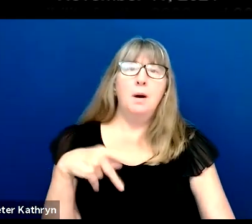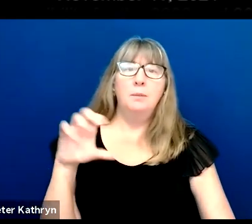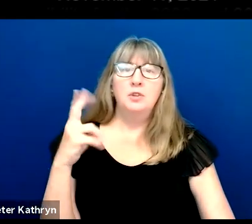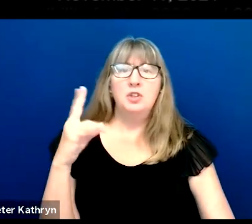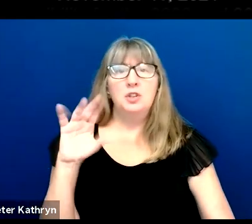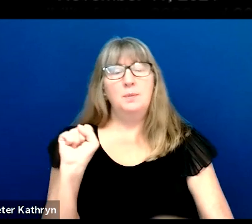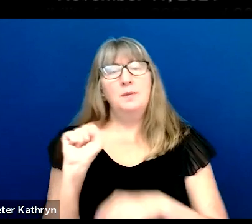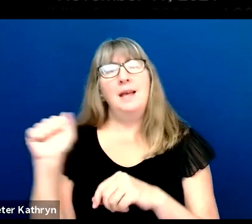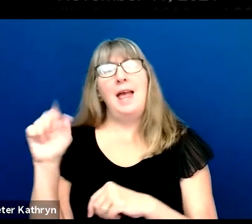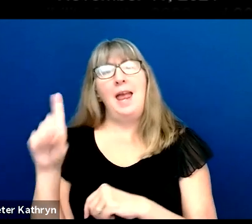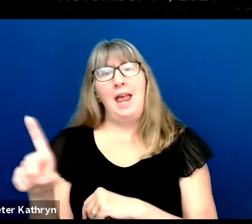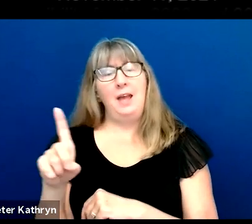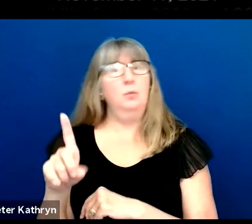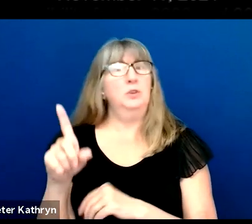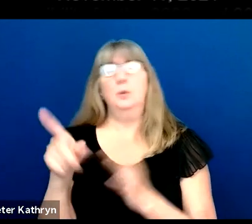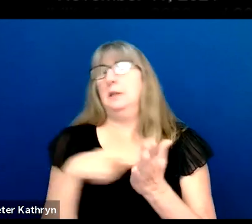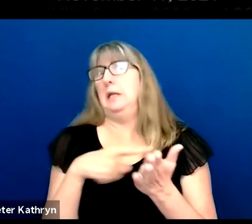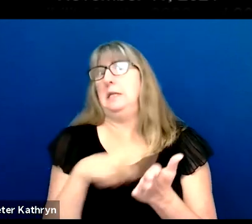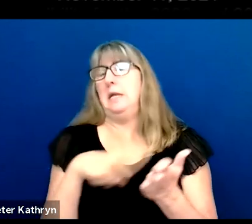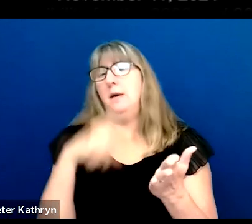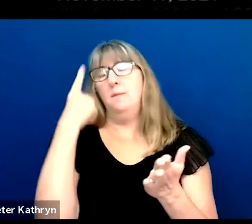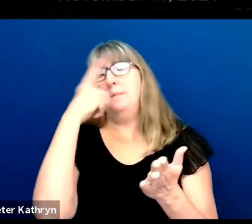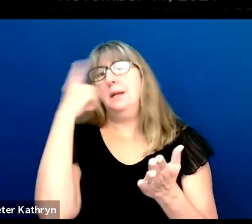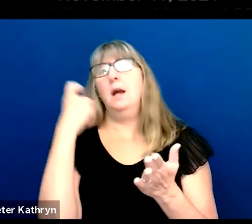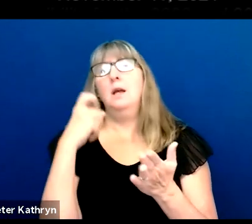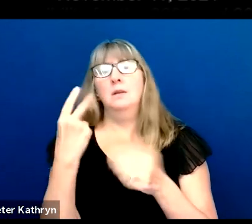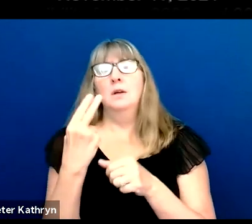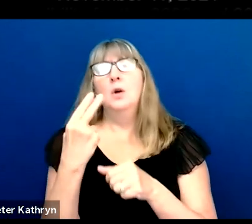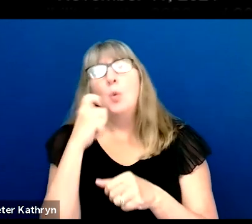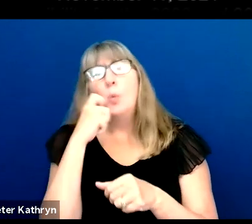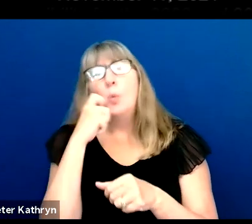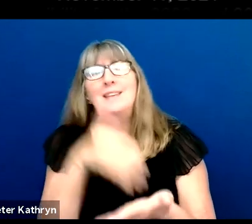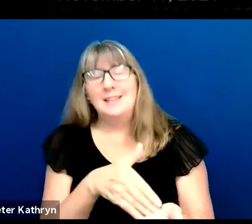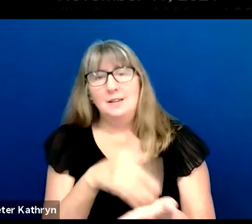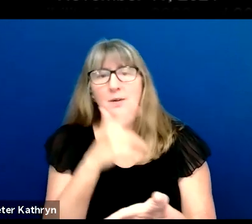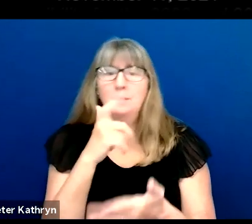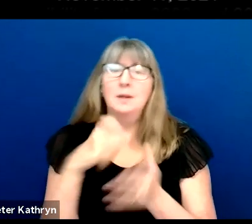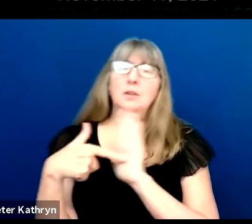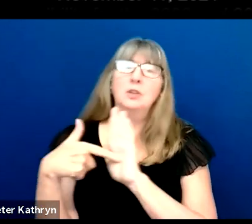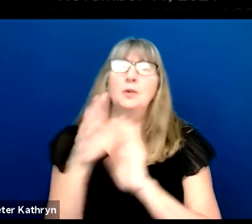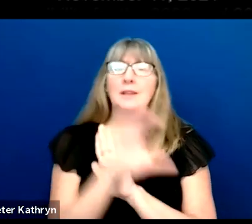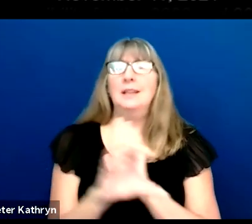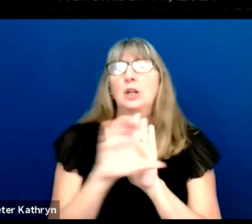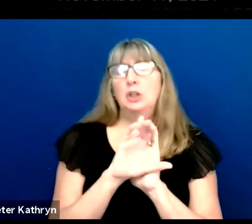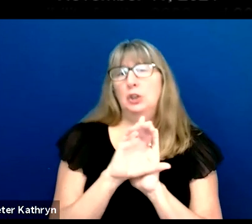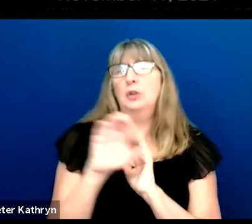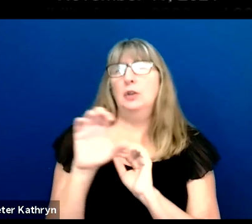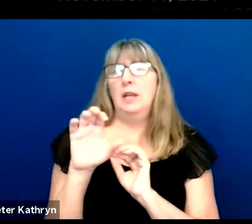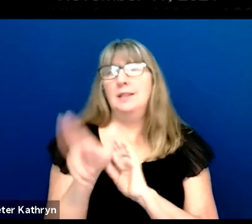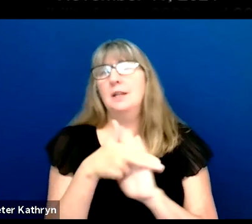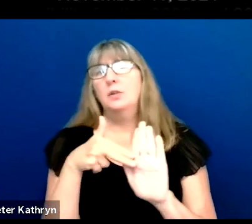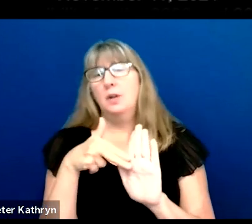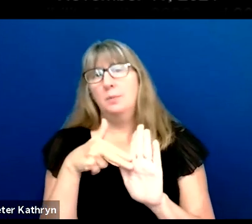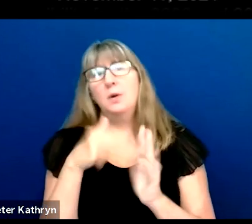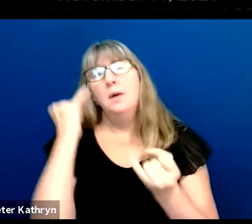its racism, which goes to show that these caricatures, these stereotypes, are primarily in the imagination of white